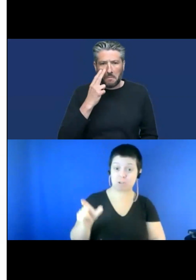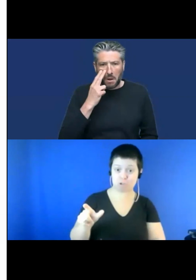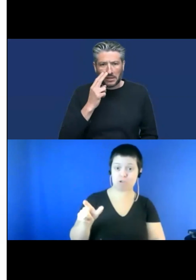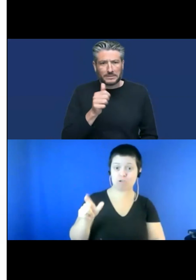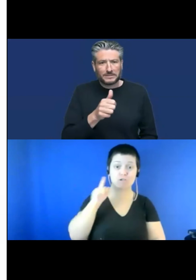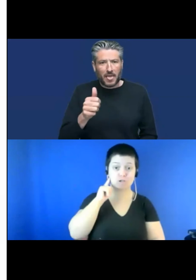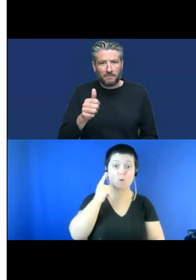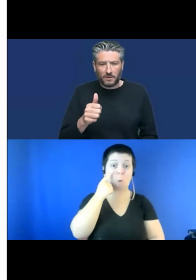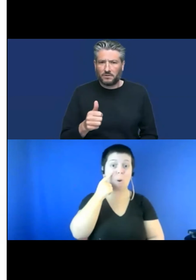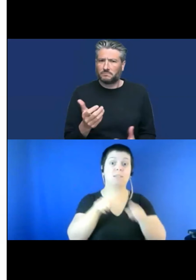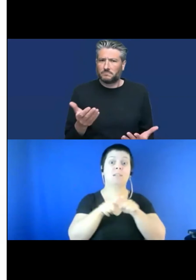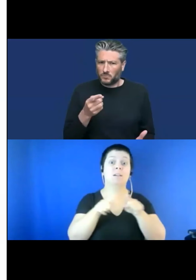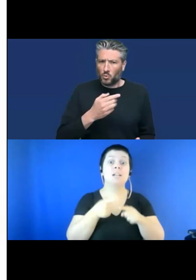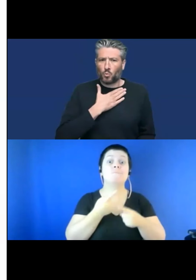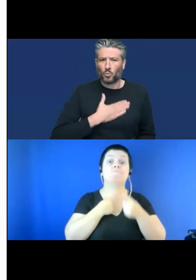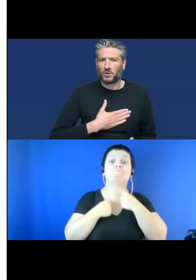themselves as well.